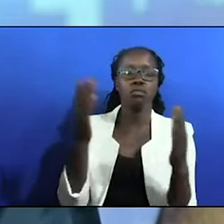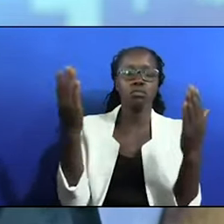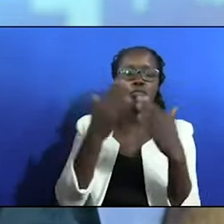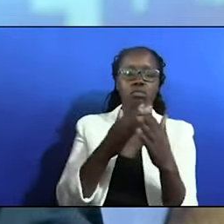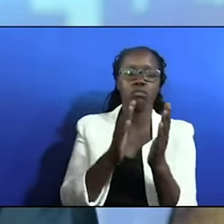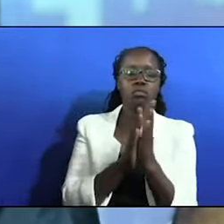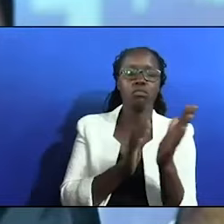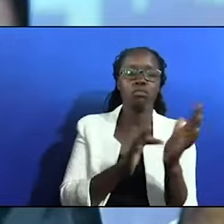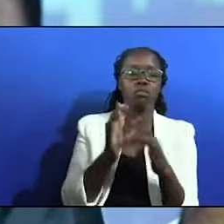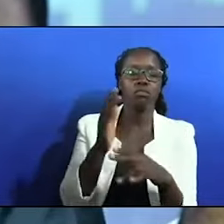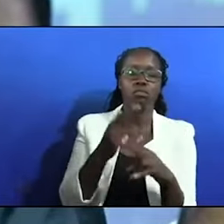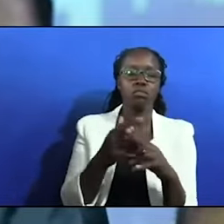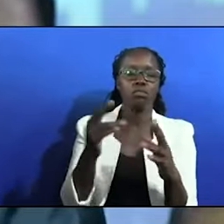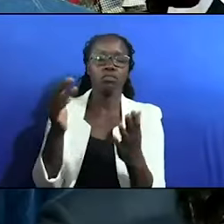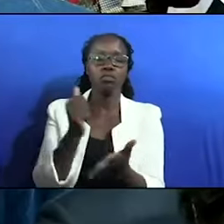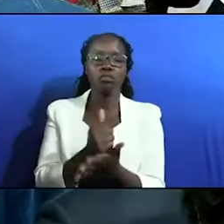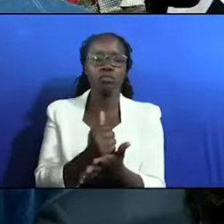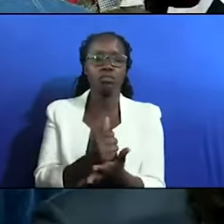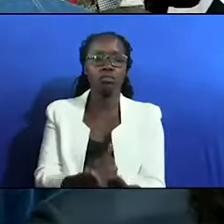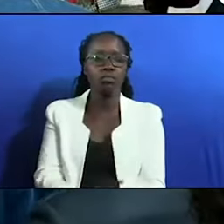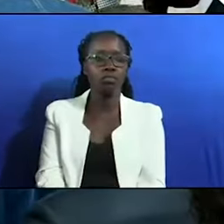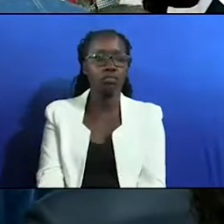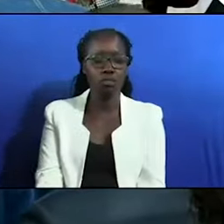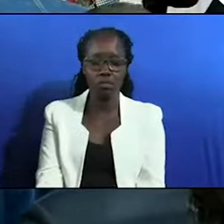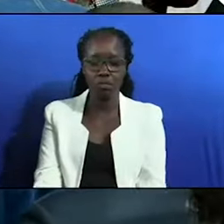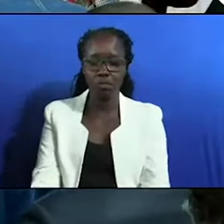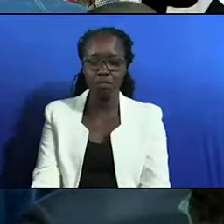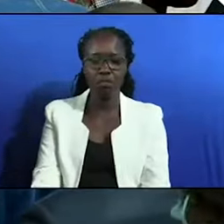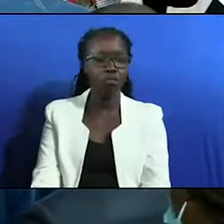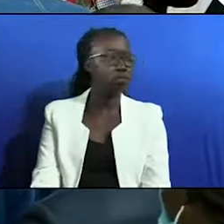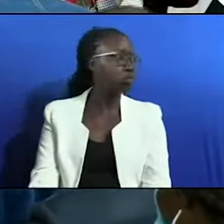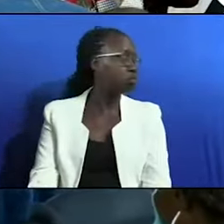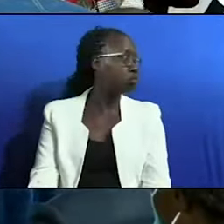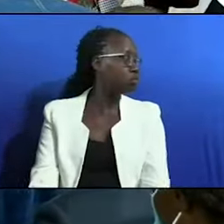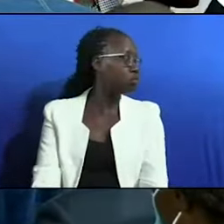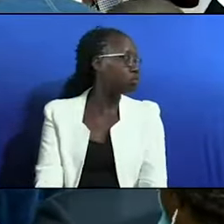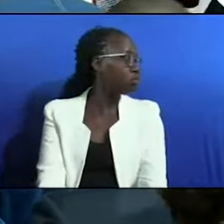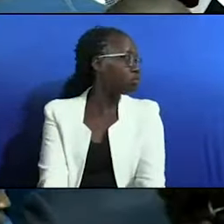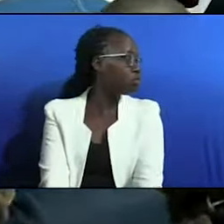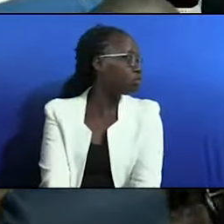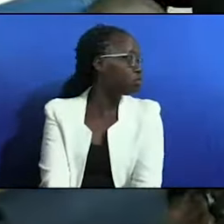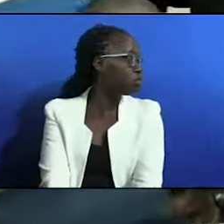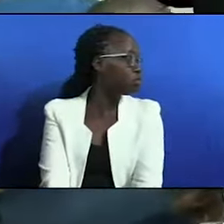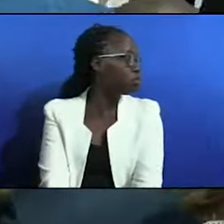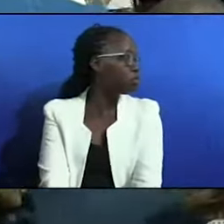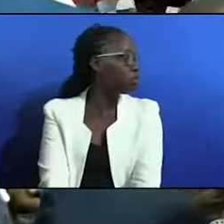we pray in Jesus' name. Amen. Amen. God bless you. Thank you.